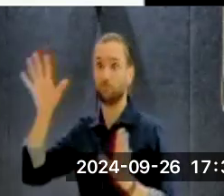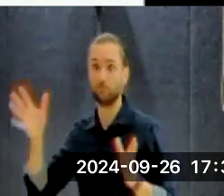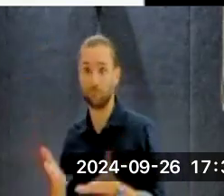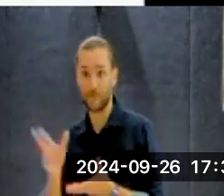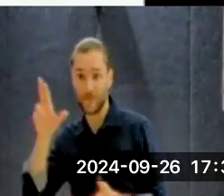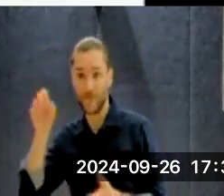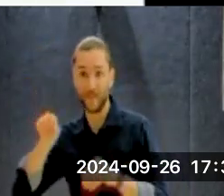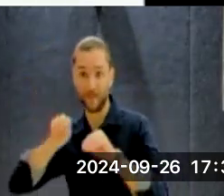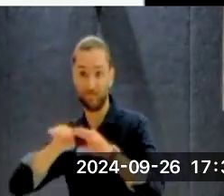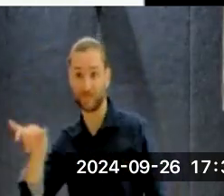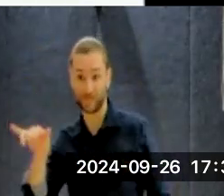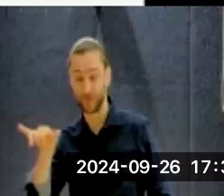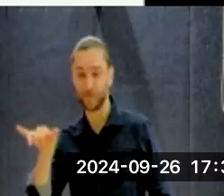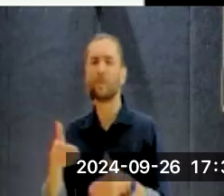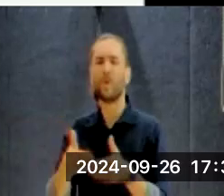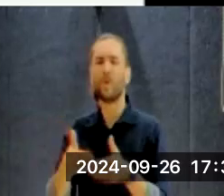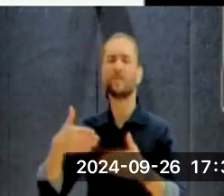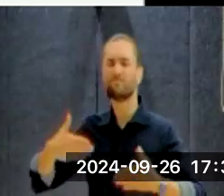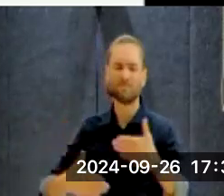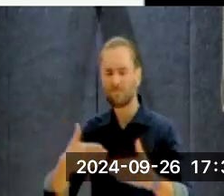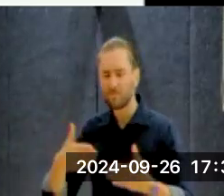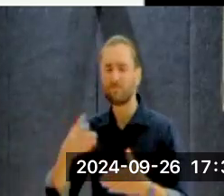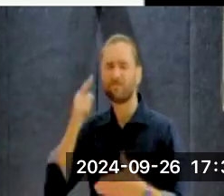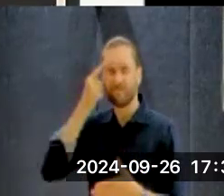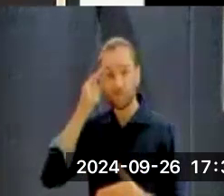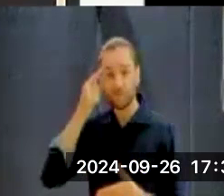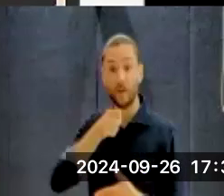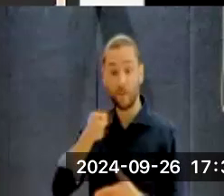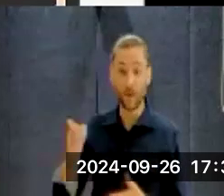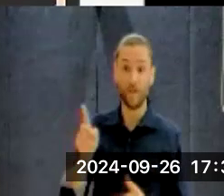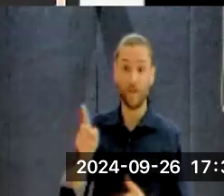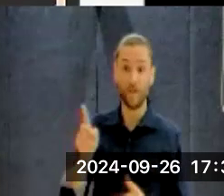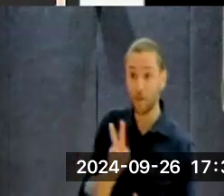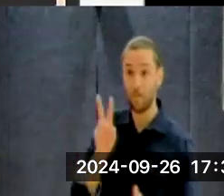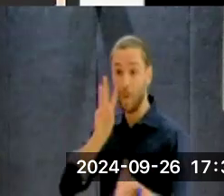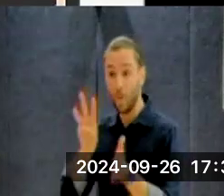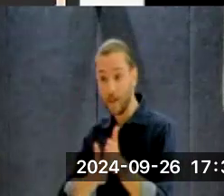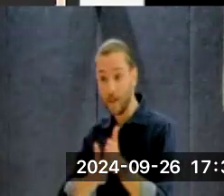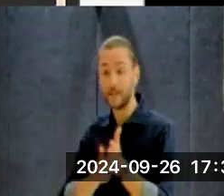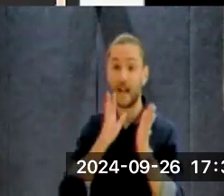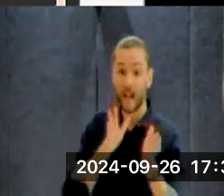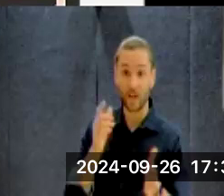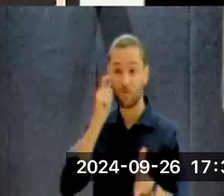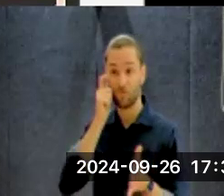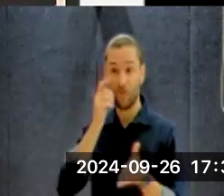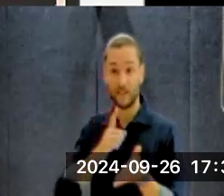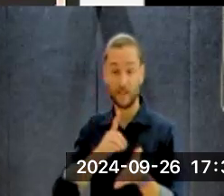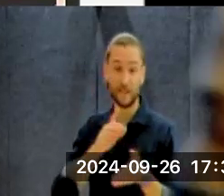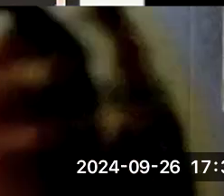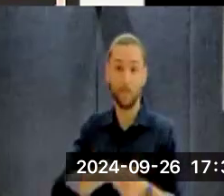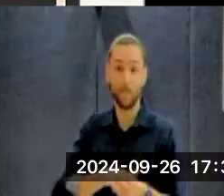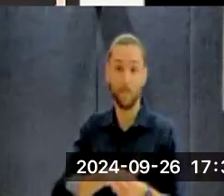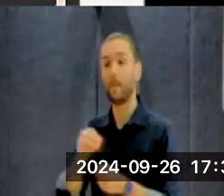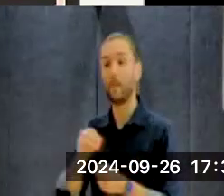the presentations, we want to remind you that if you are a victim or witness to hate, racism, or bullying, you can report and receive free support